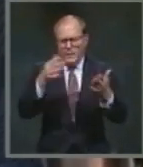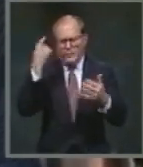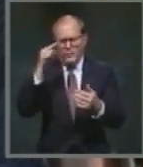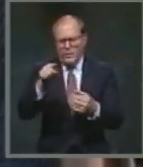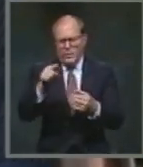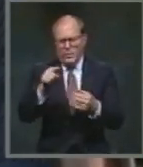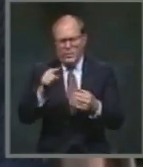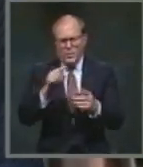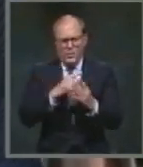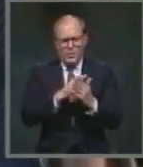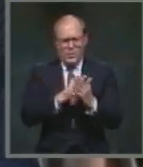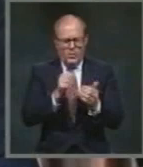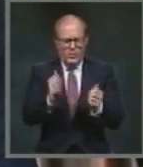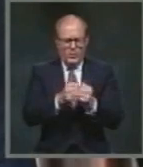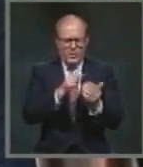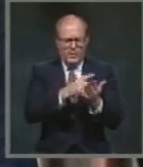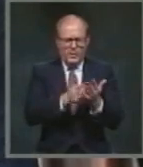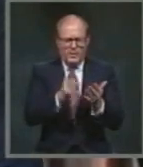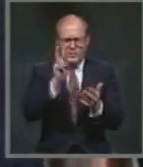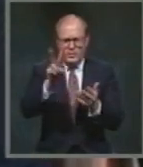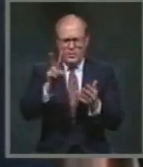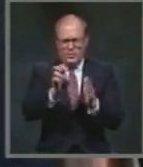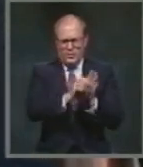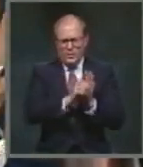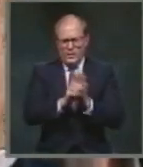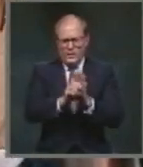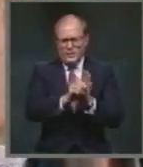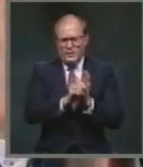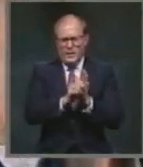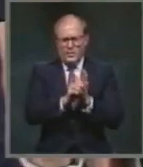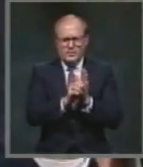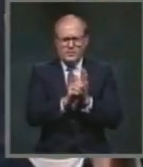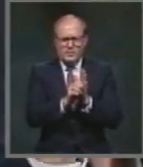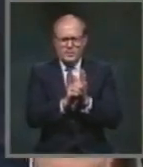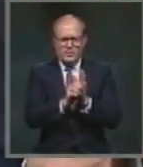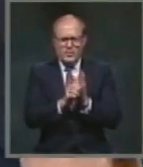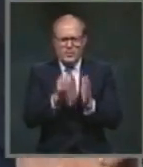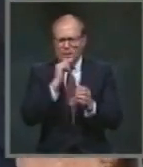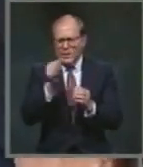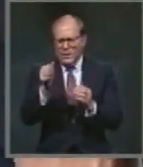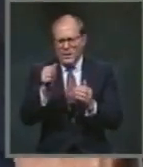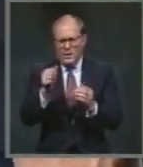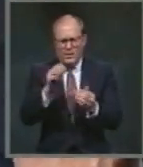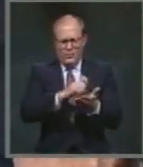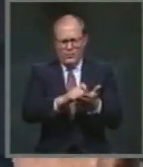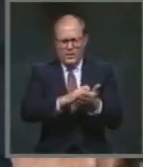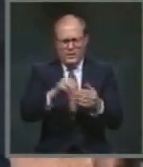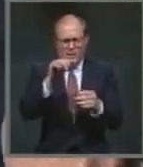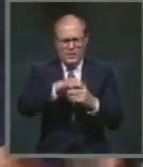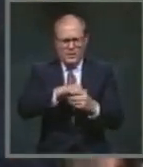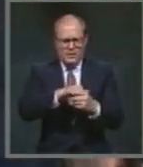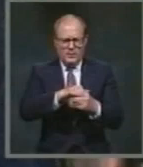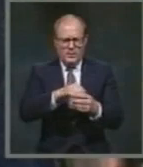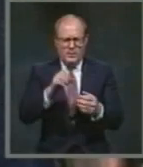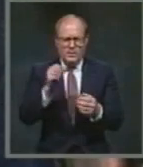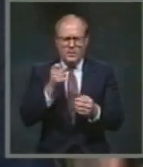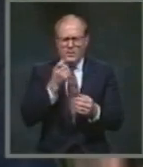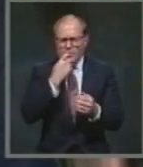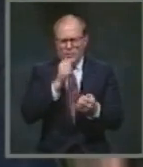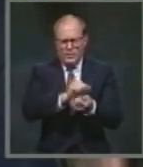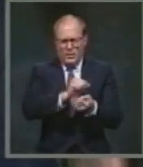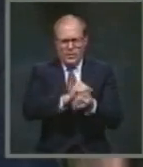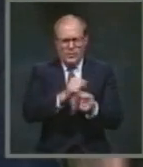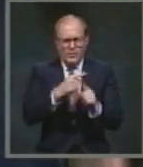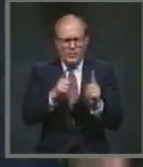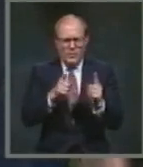With these two simple elements, not beautifully sculptured in costly stone, but a